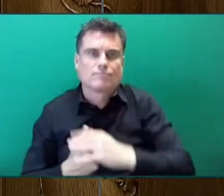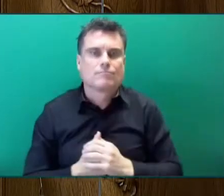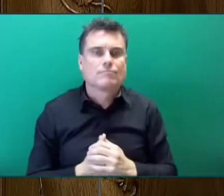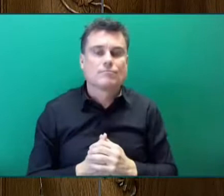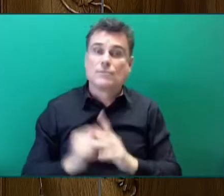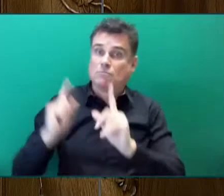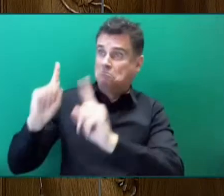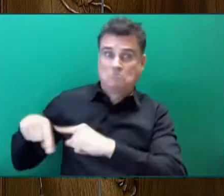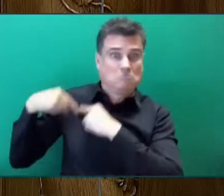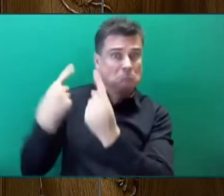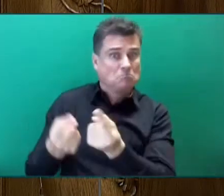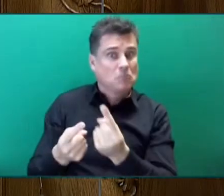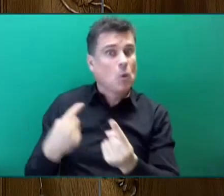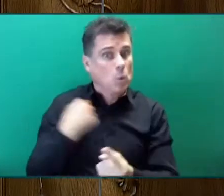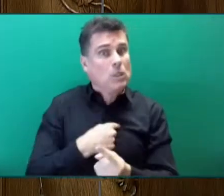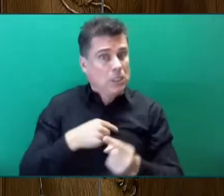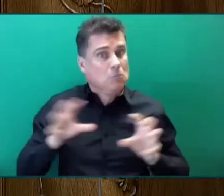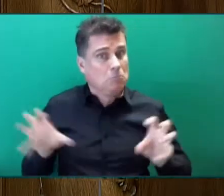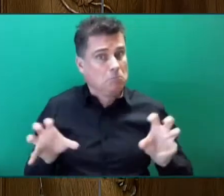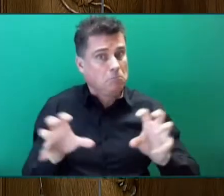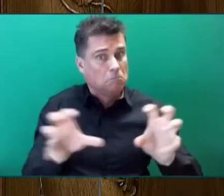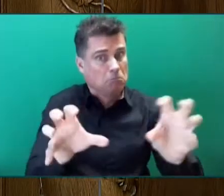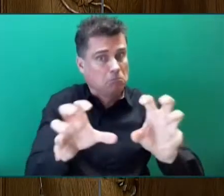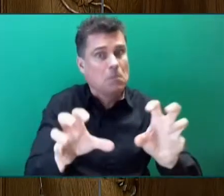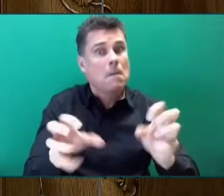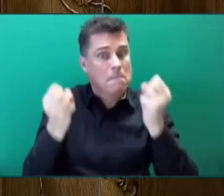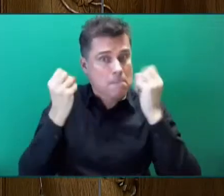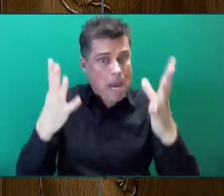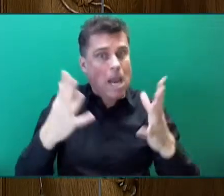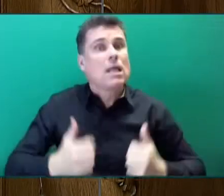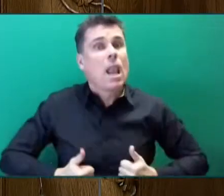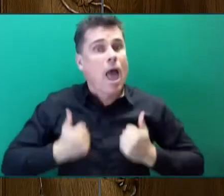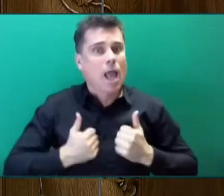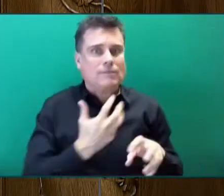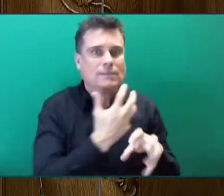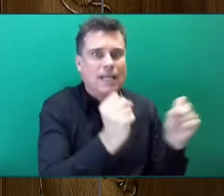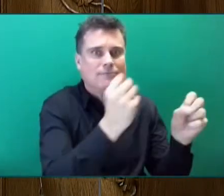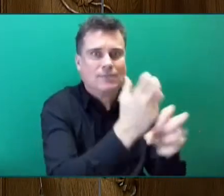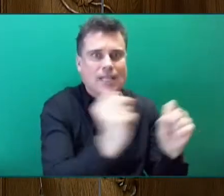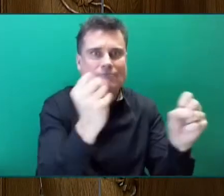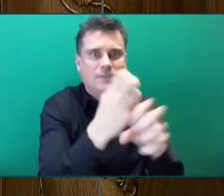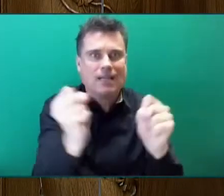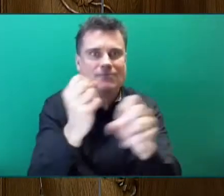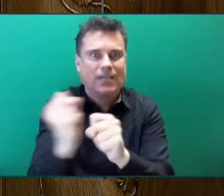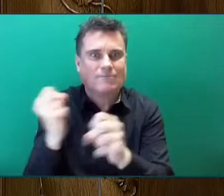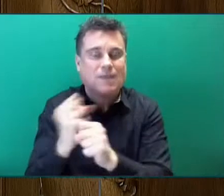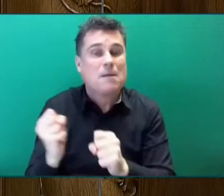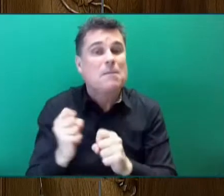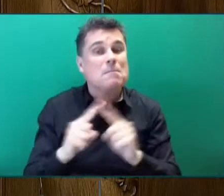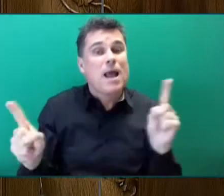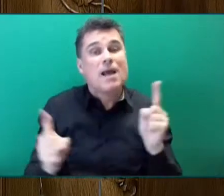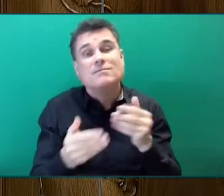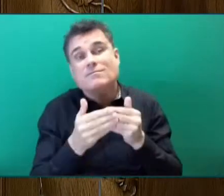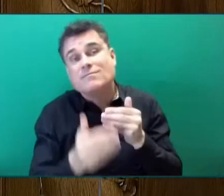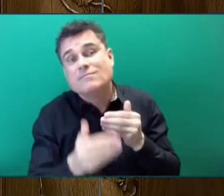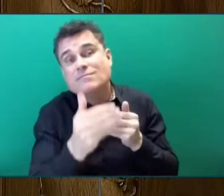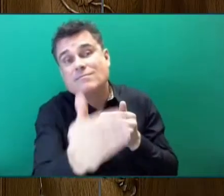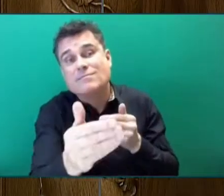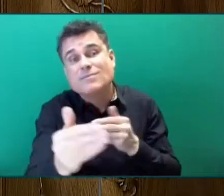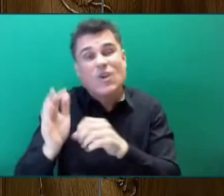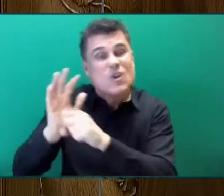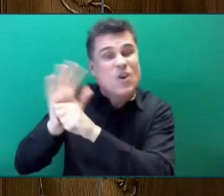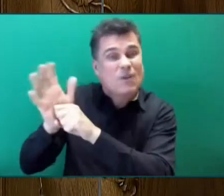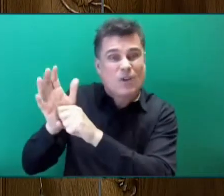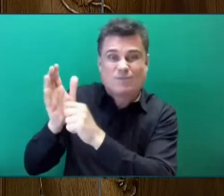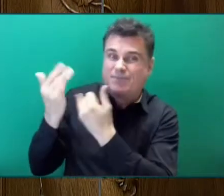face the latest wave of COVID-19, we must do even more. In the months ahead, your government will build on the measures already in